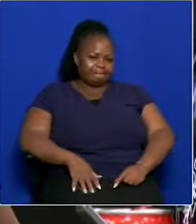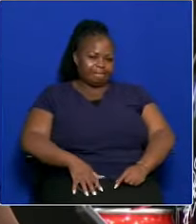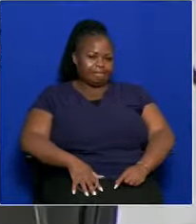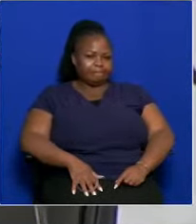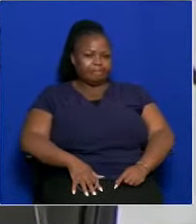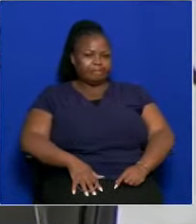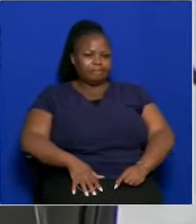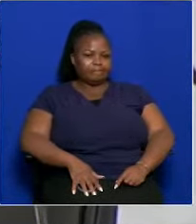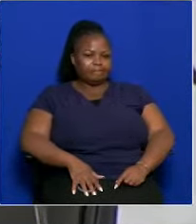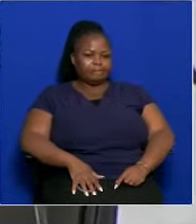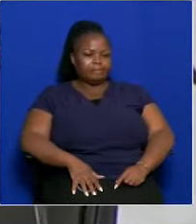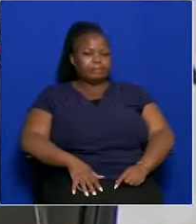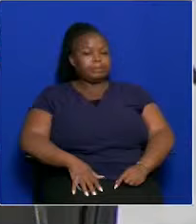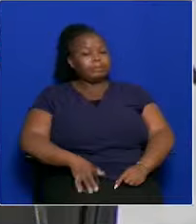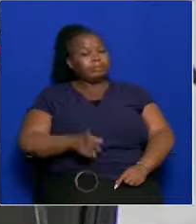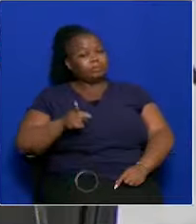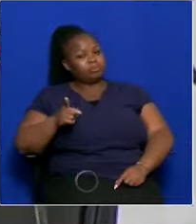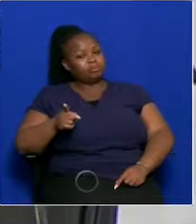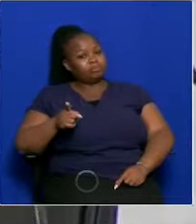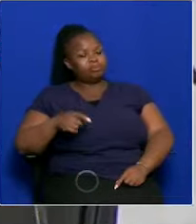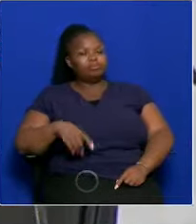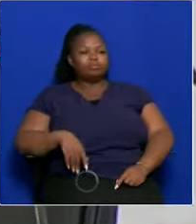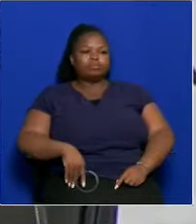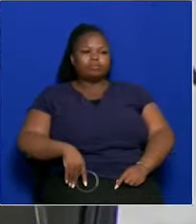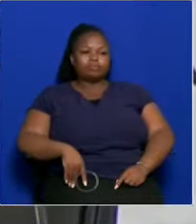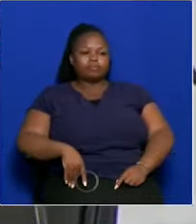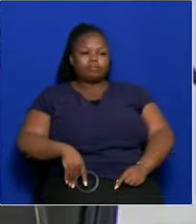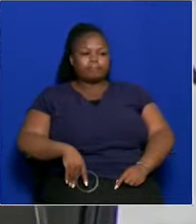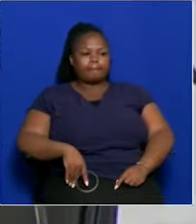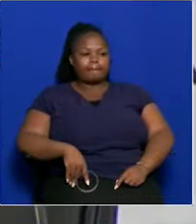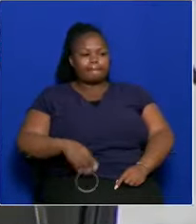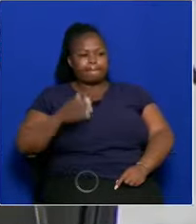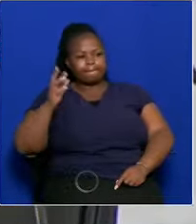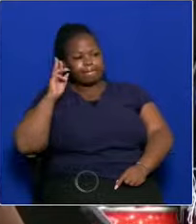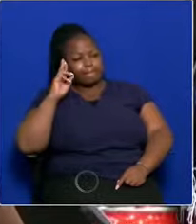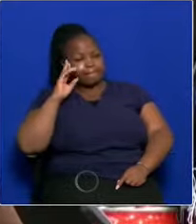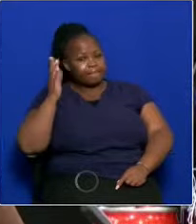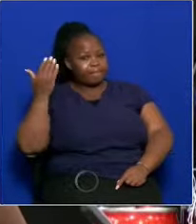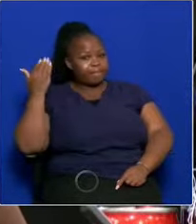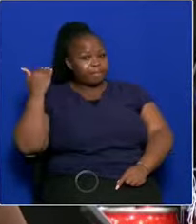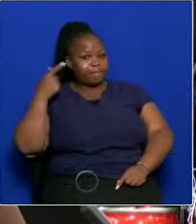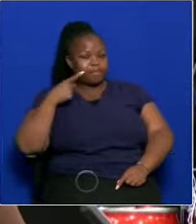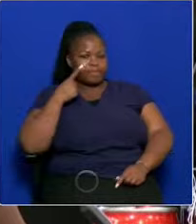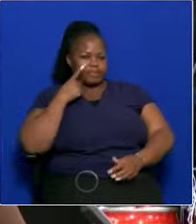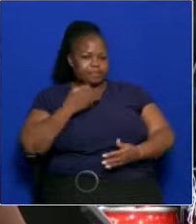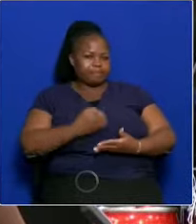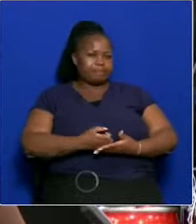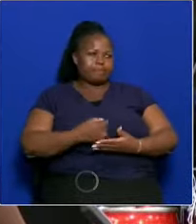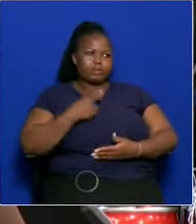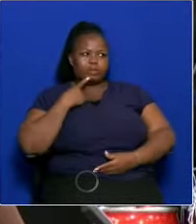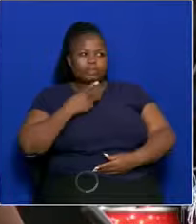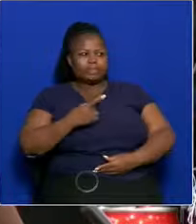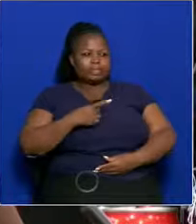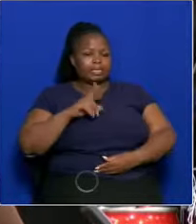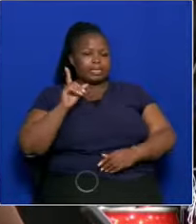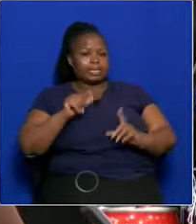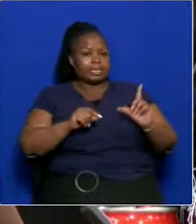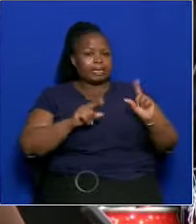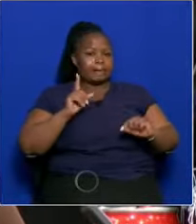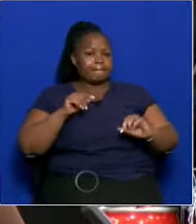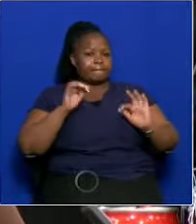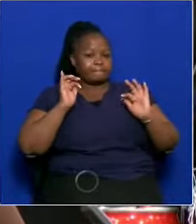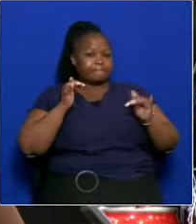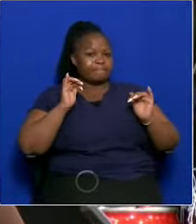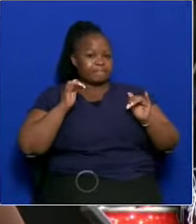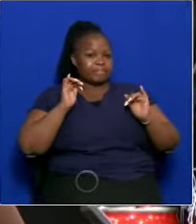General, if you have regard, you testified that at the party, when you had a